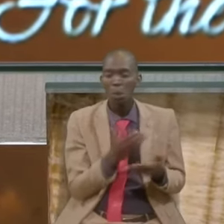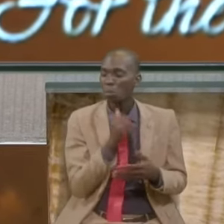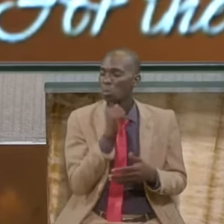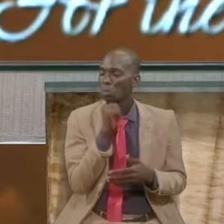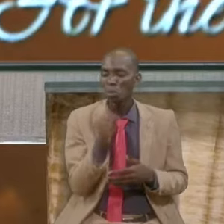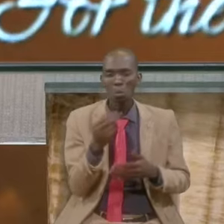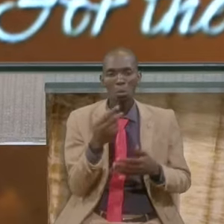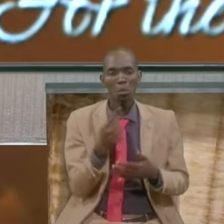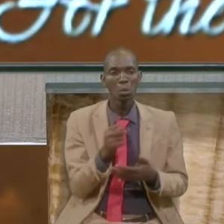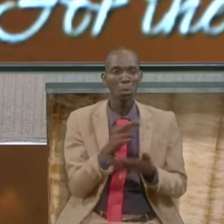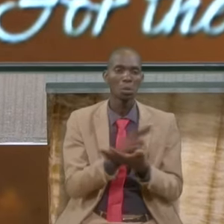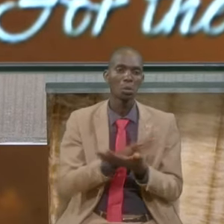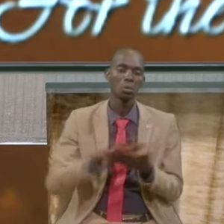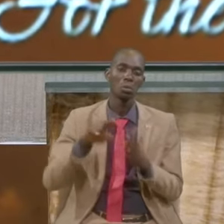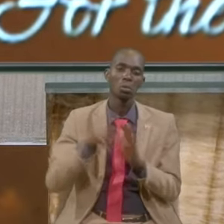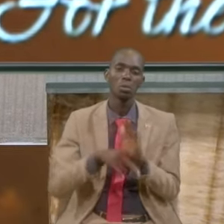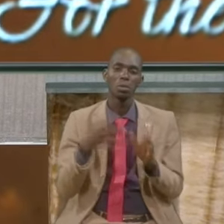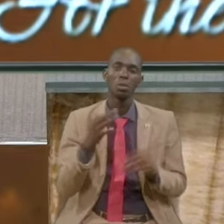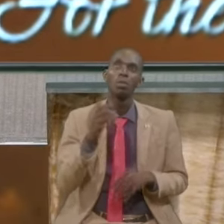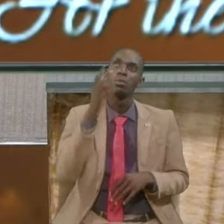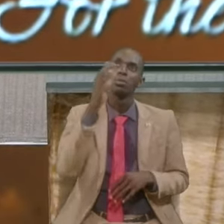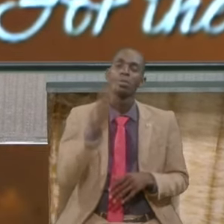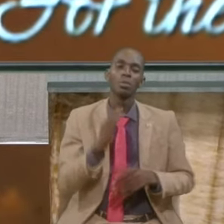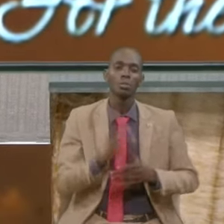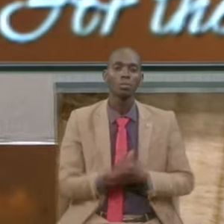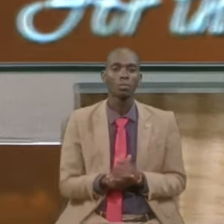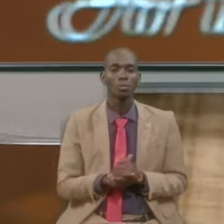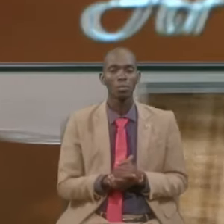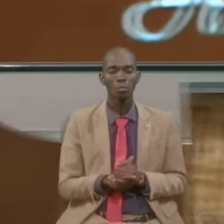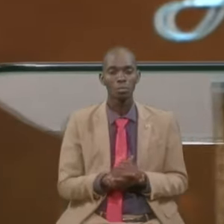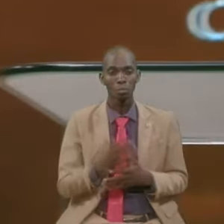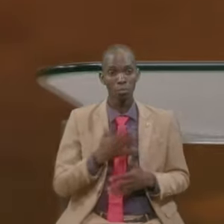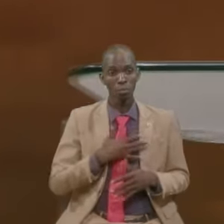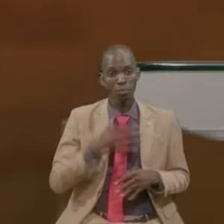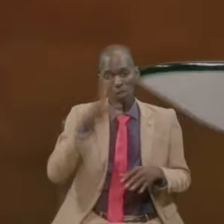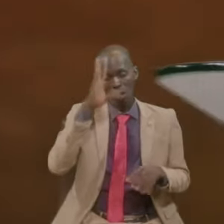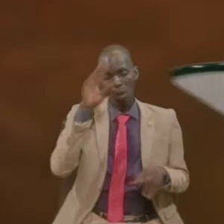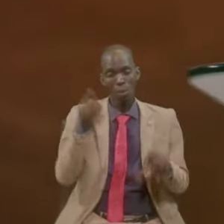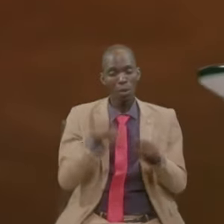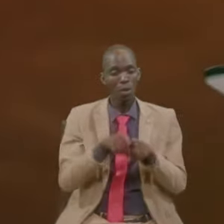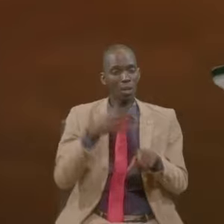the righteousness of God. You know, my brother, my sister,